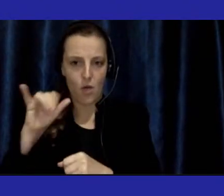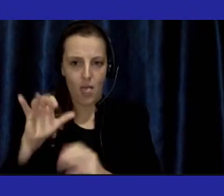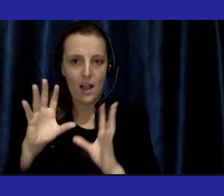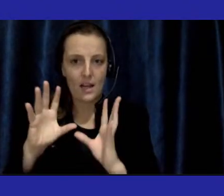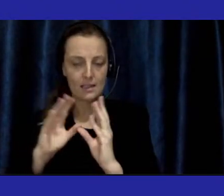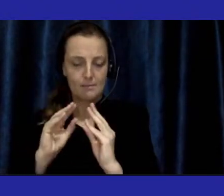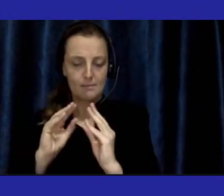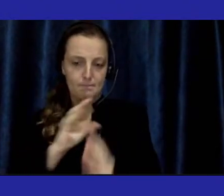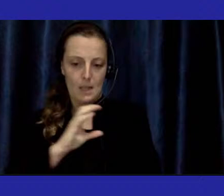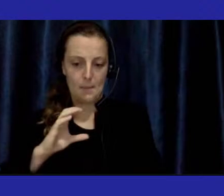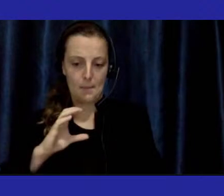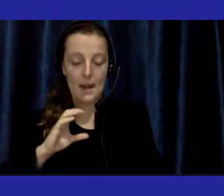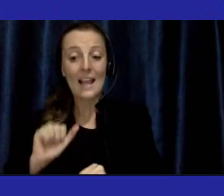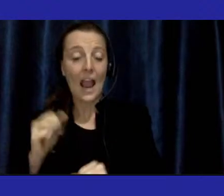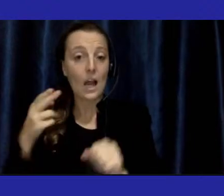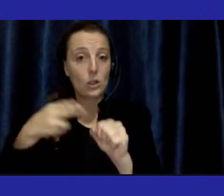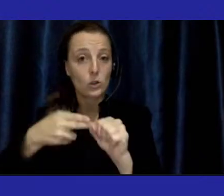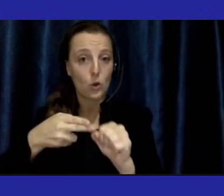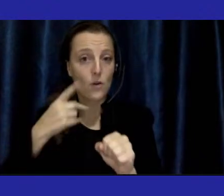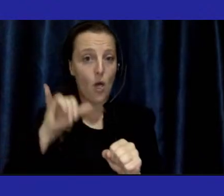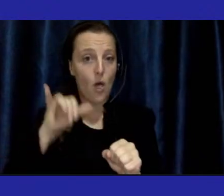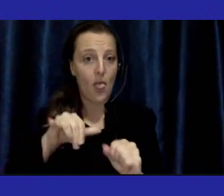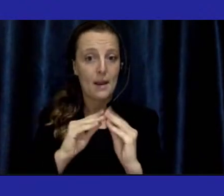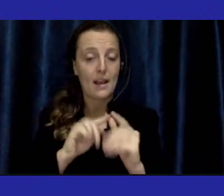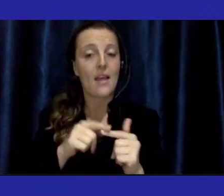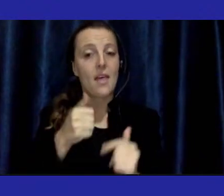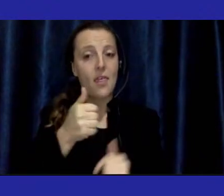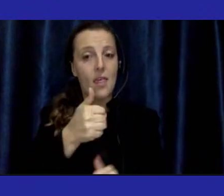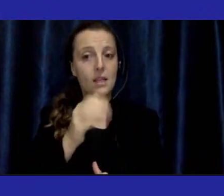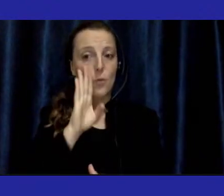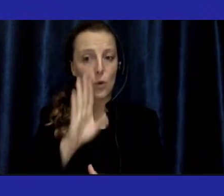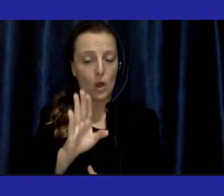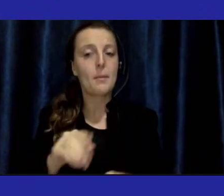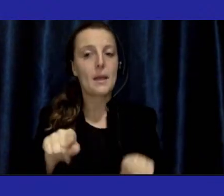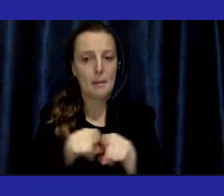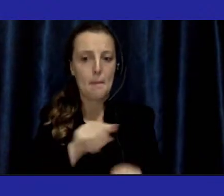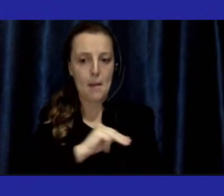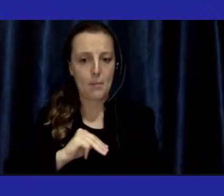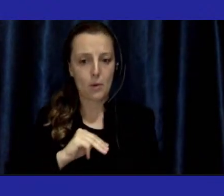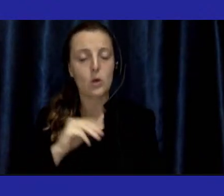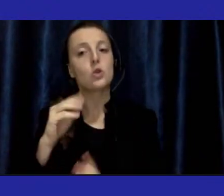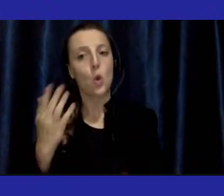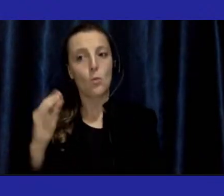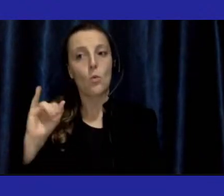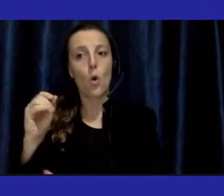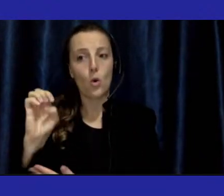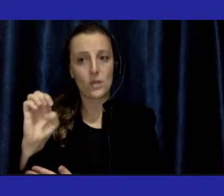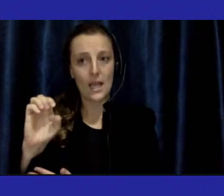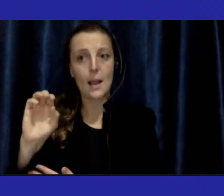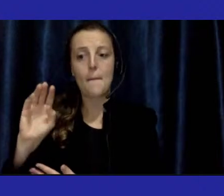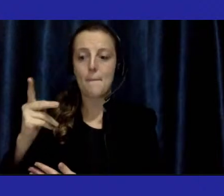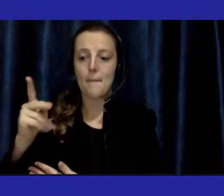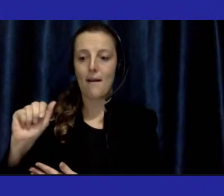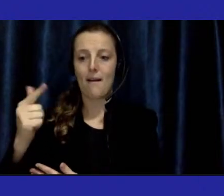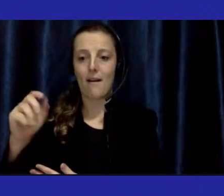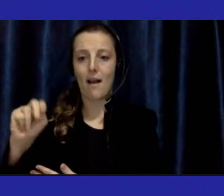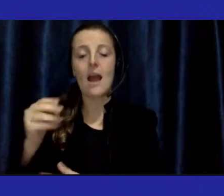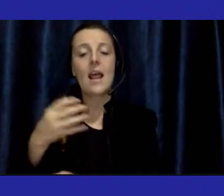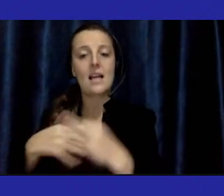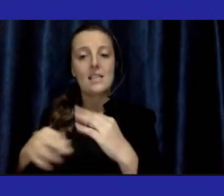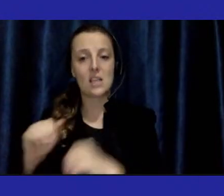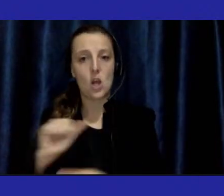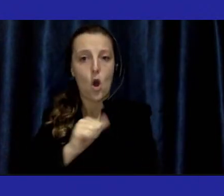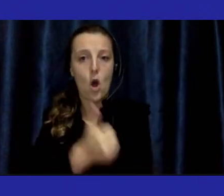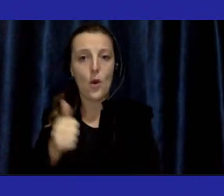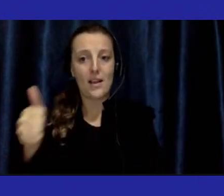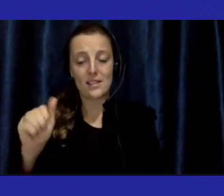as a member for purposes of quorum and voting. Therefore, Jose Pagan has authorized Molly Wassau Park, represented by Karen St.